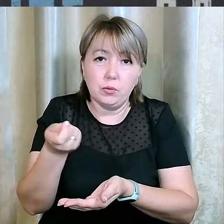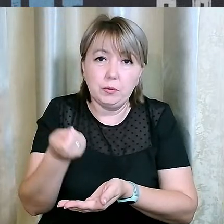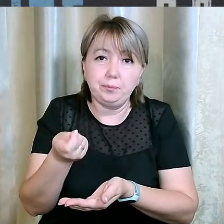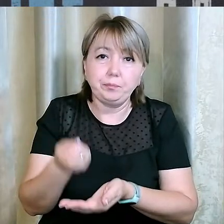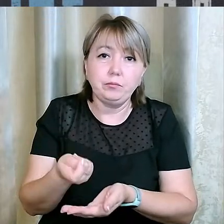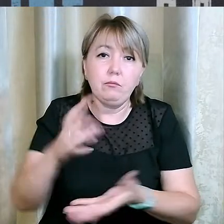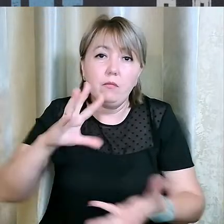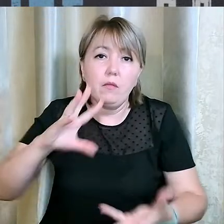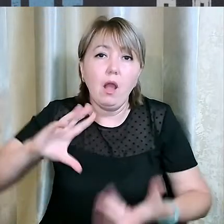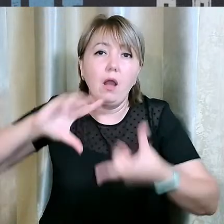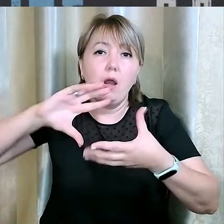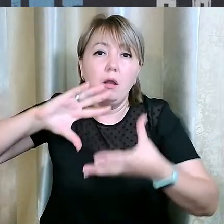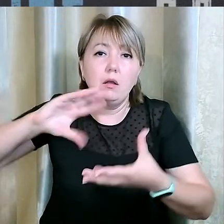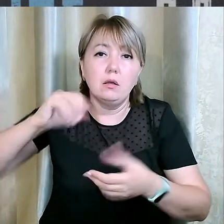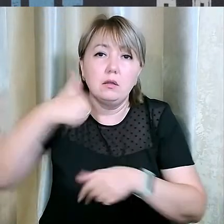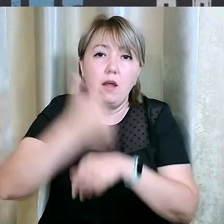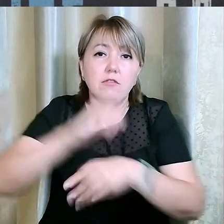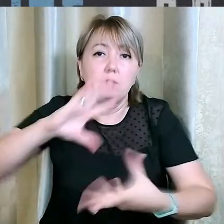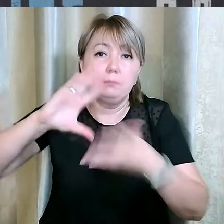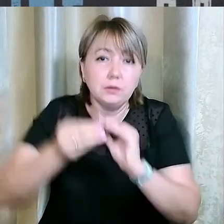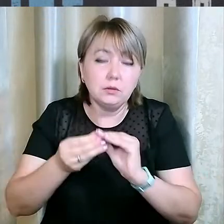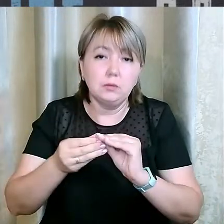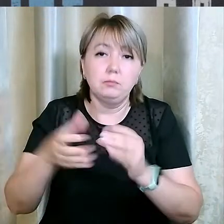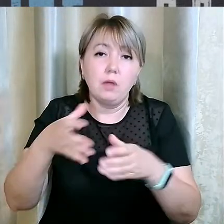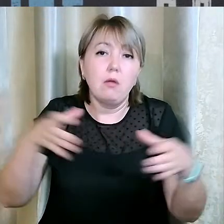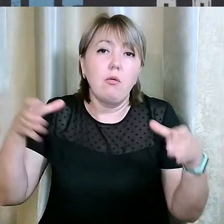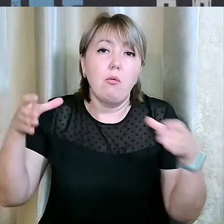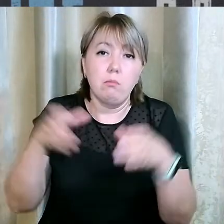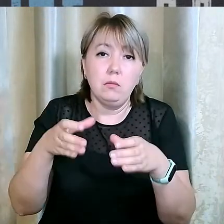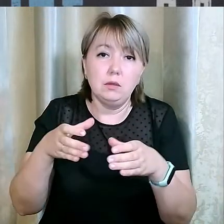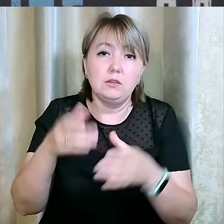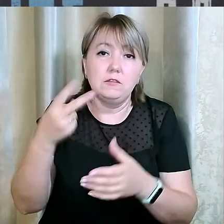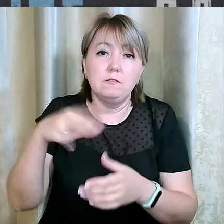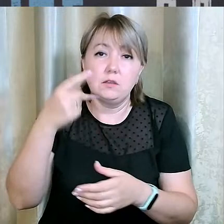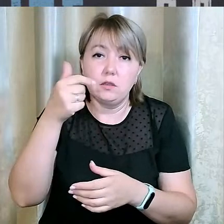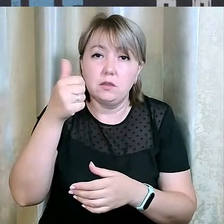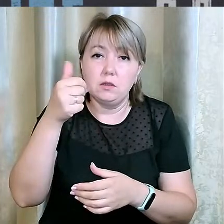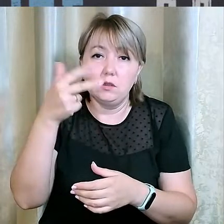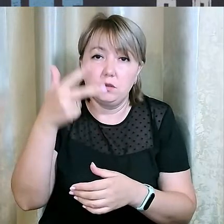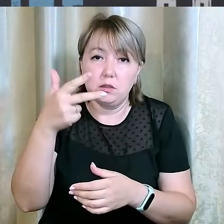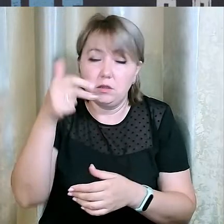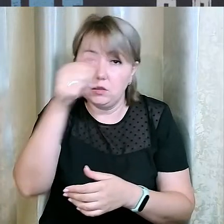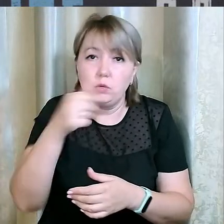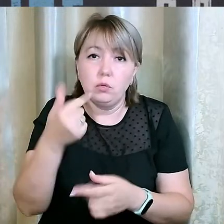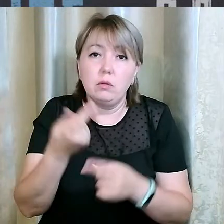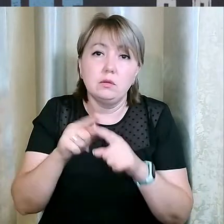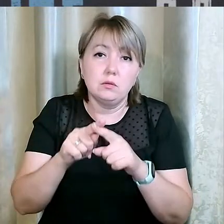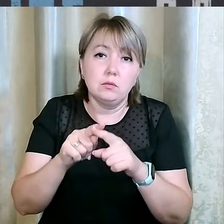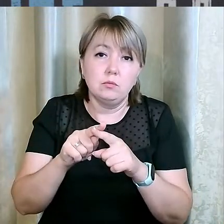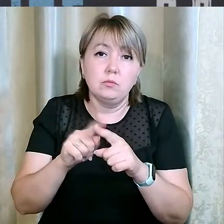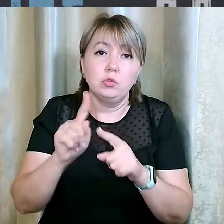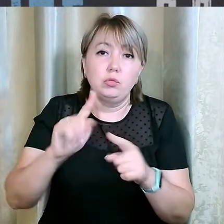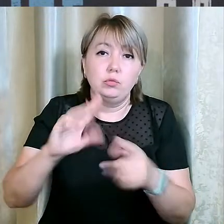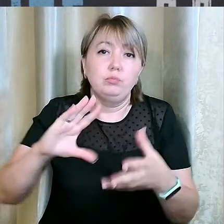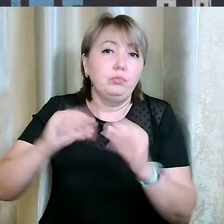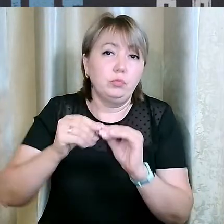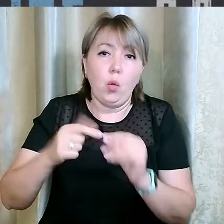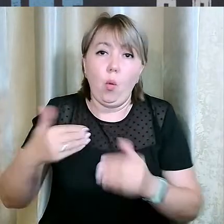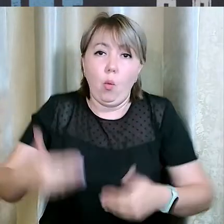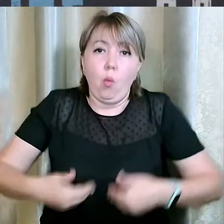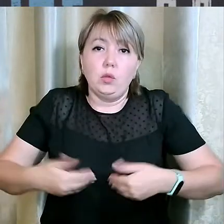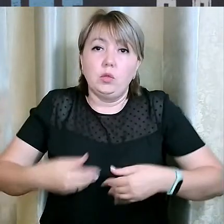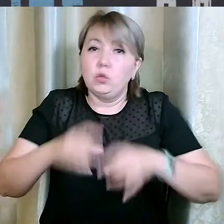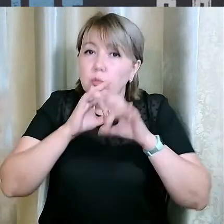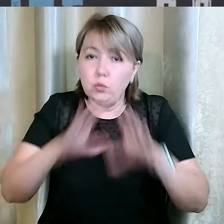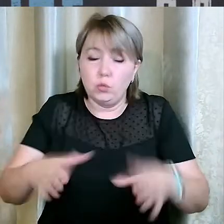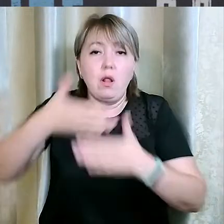is decided by the harvest. Odessa was the first in Ukraine to finish harvesting early grain crops.